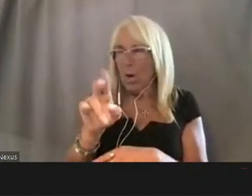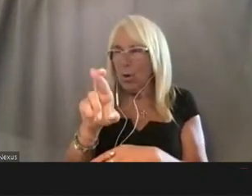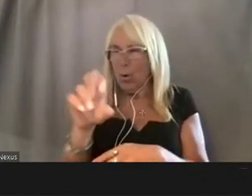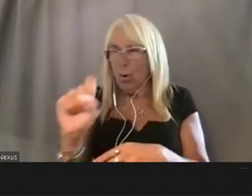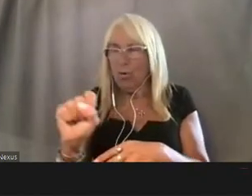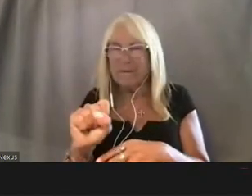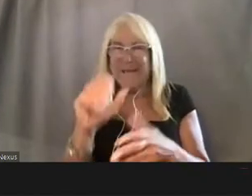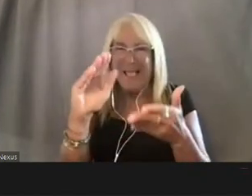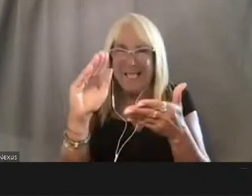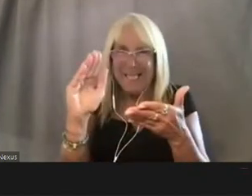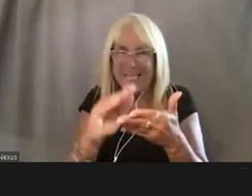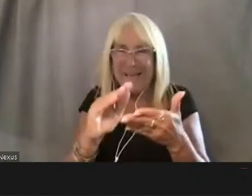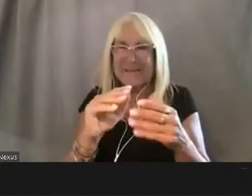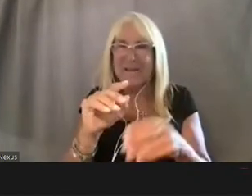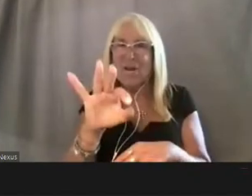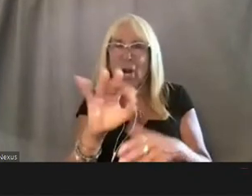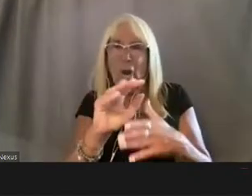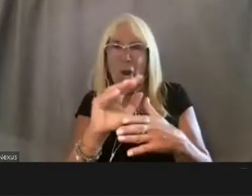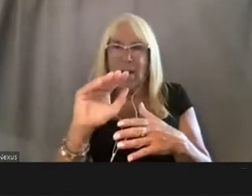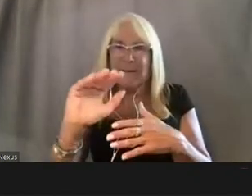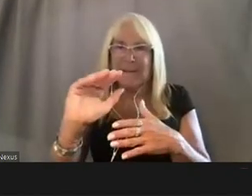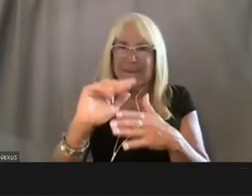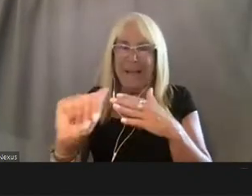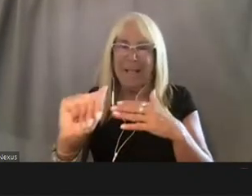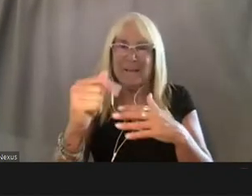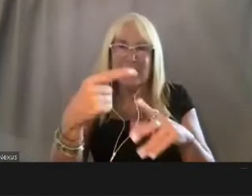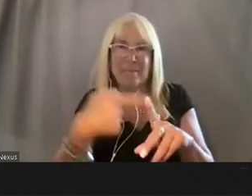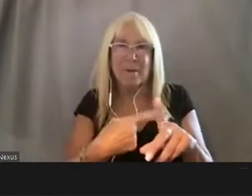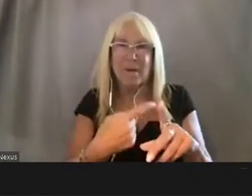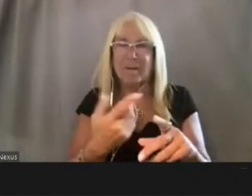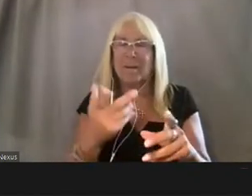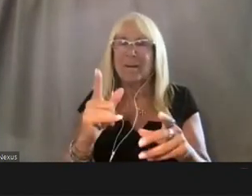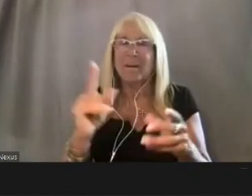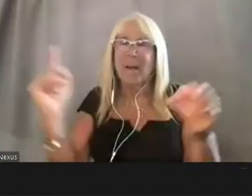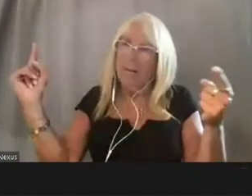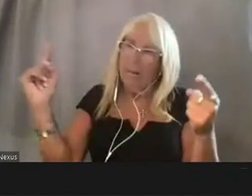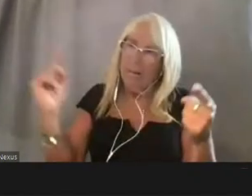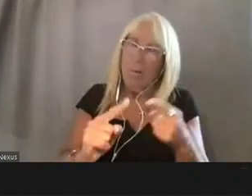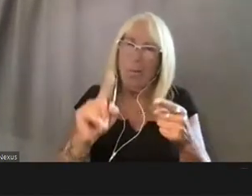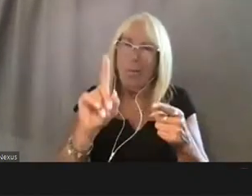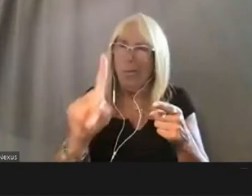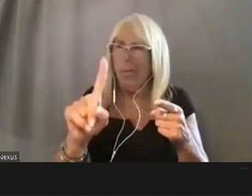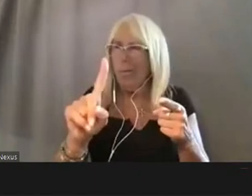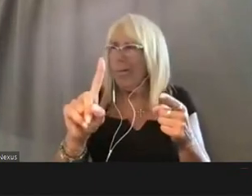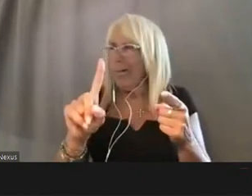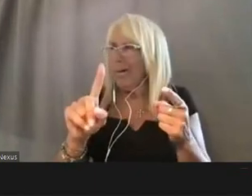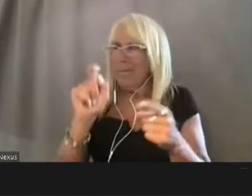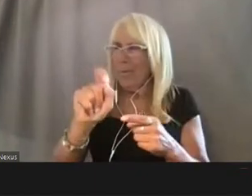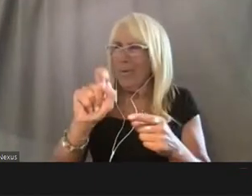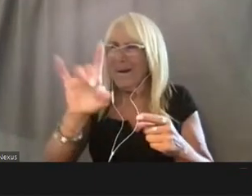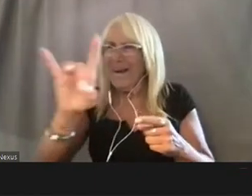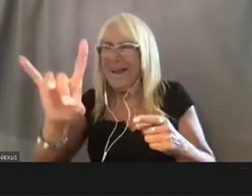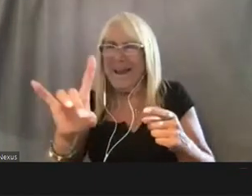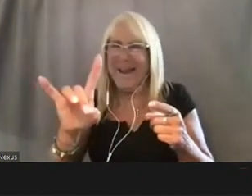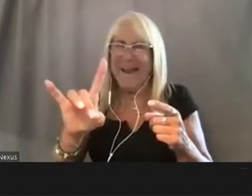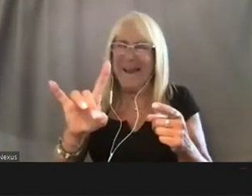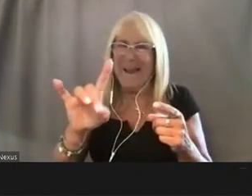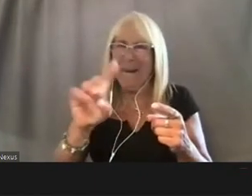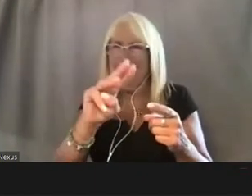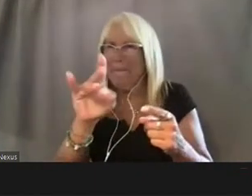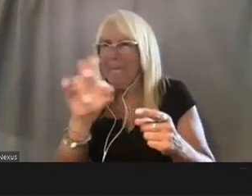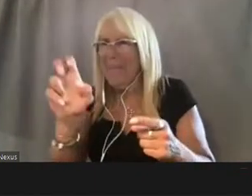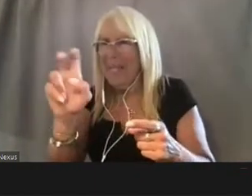dollars a month prevented some 1.8 million tons of carbon dioxide emissions over the three months it was available